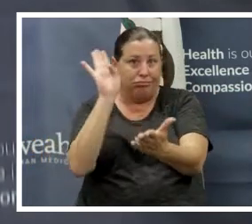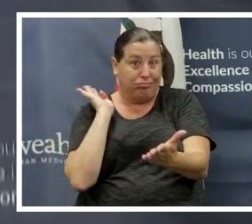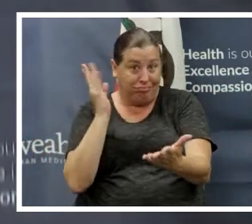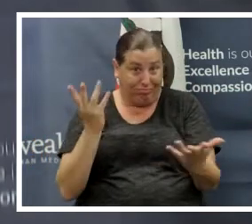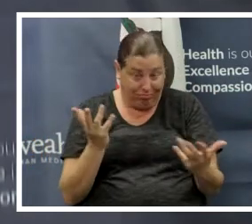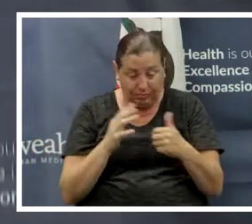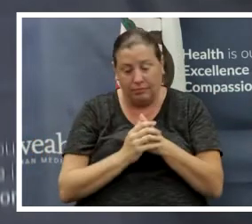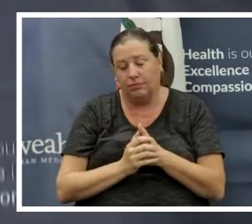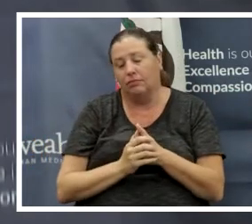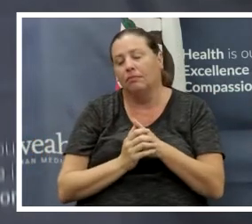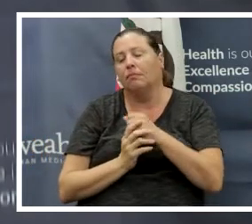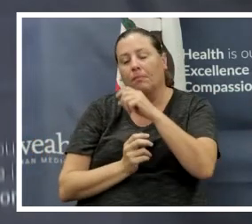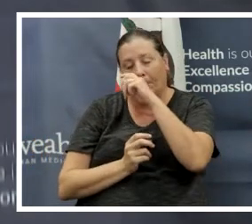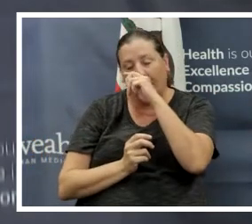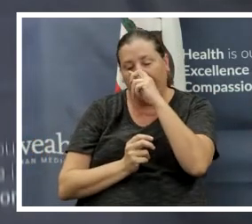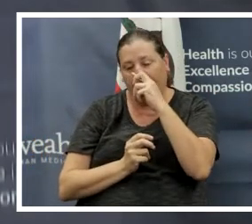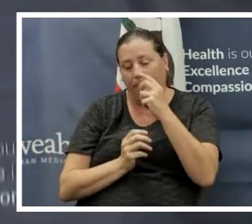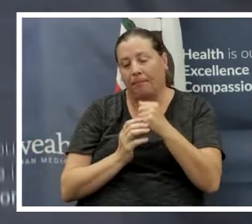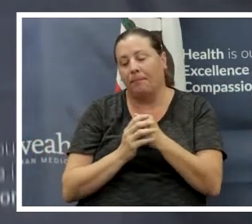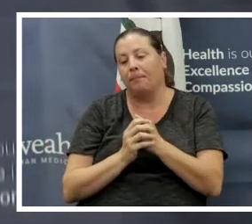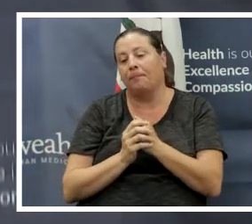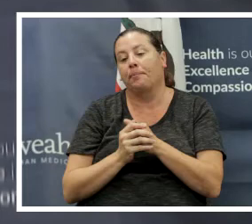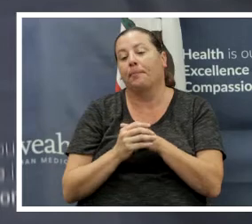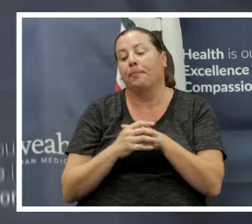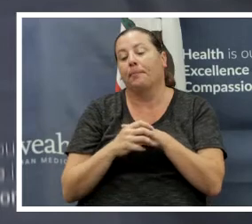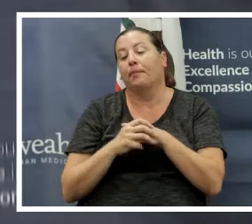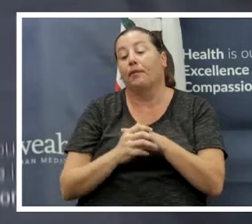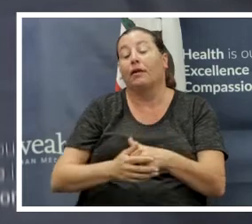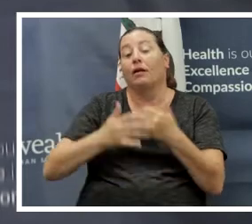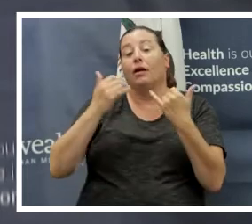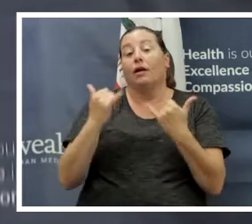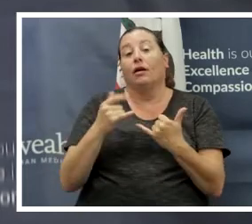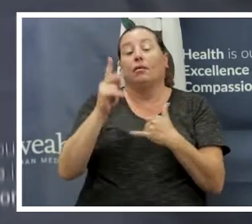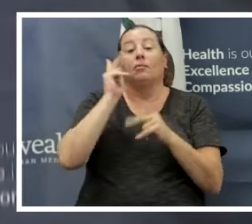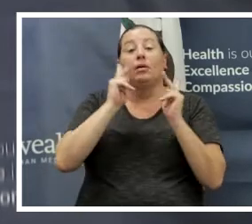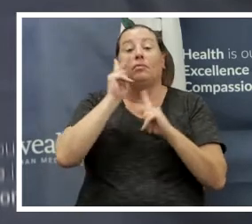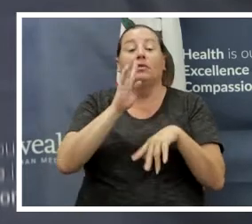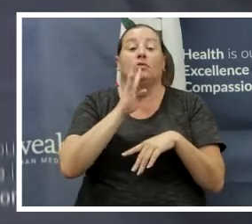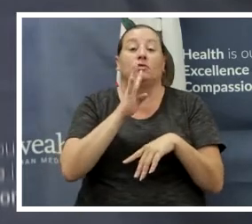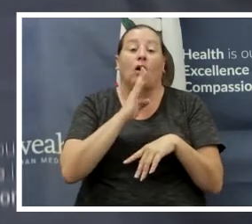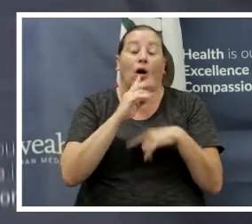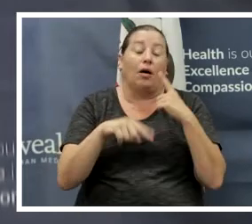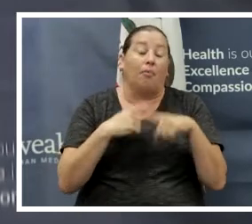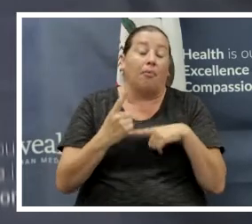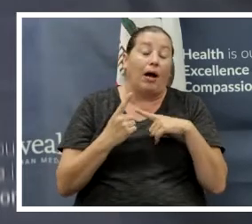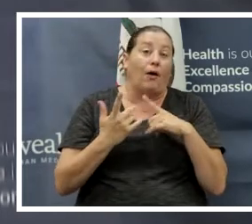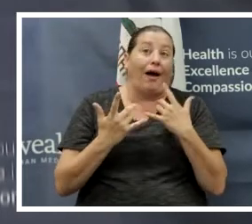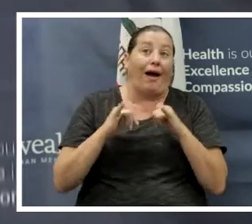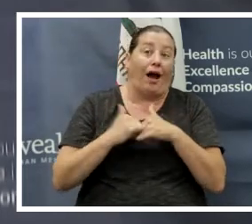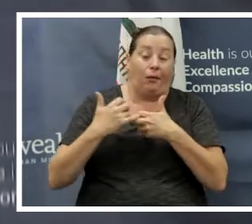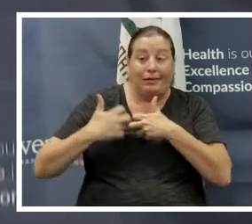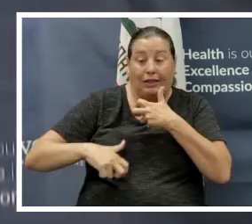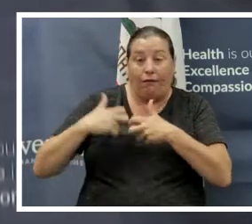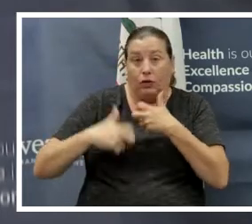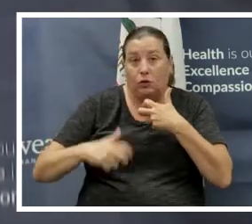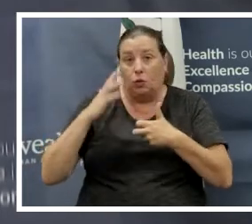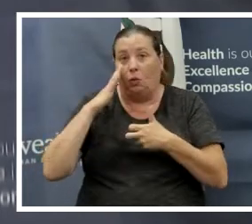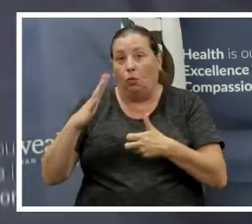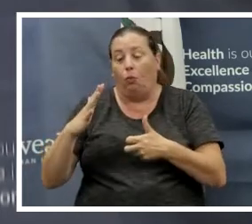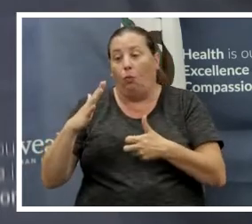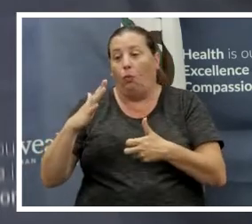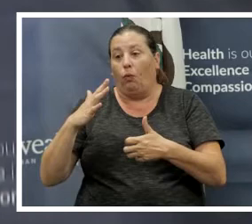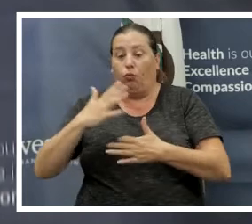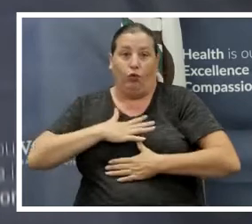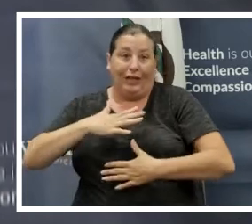So now we run into the next section, and that is people talk about how difficult it is to breathe, or that it's going to cause carbon dioxide